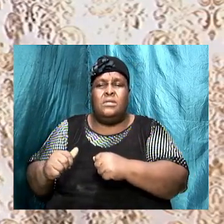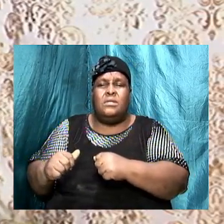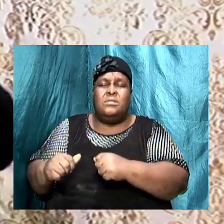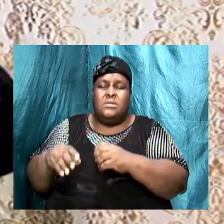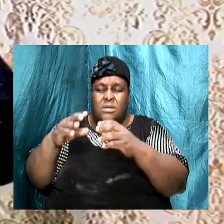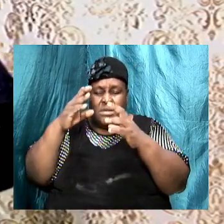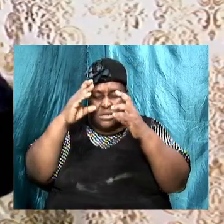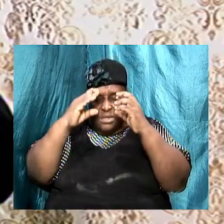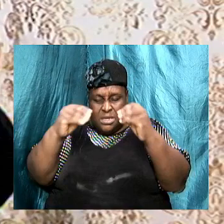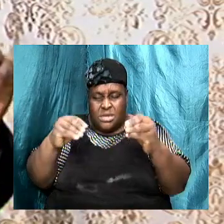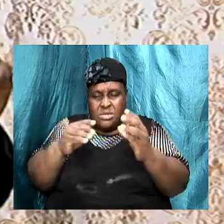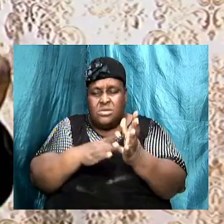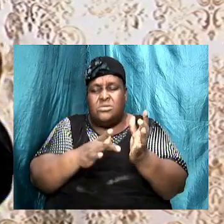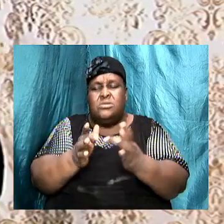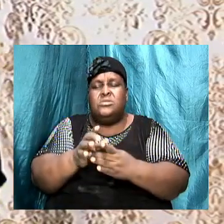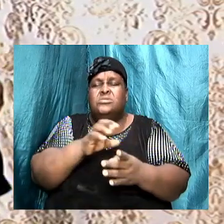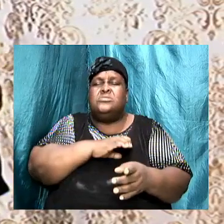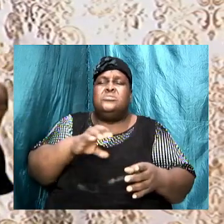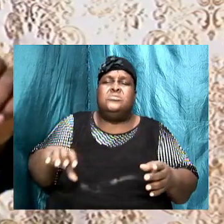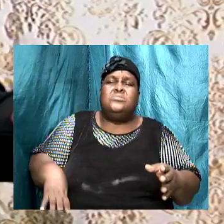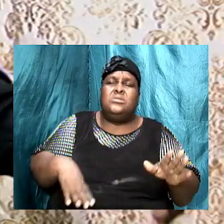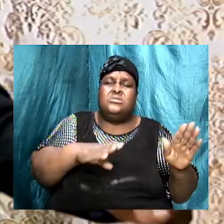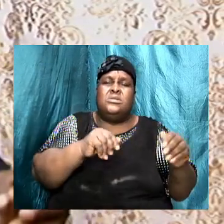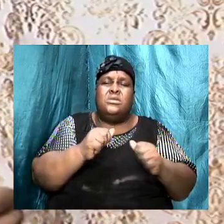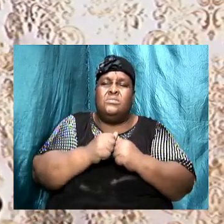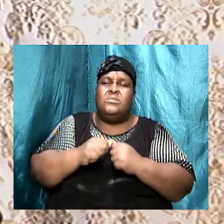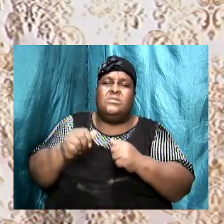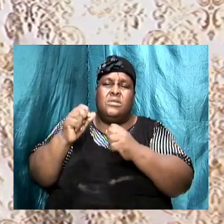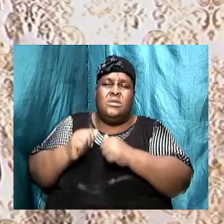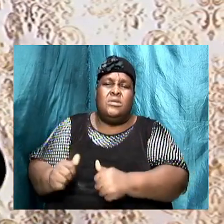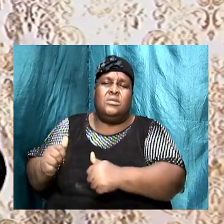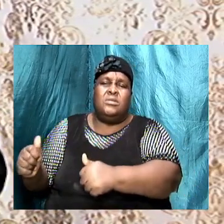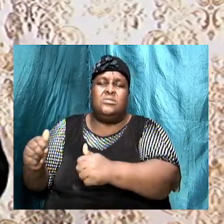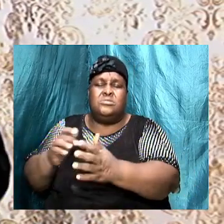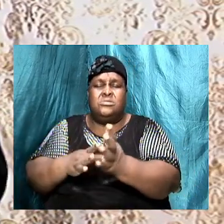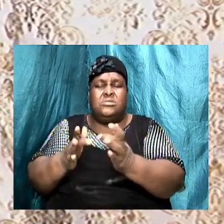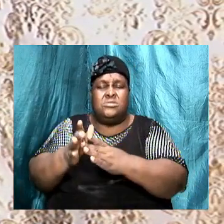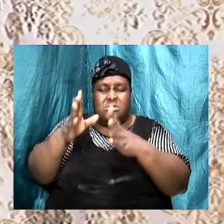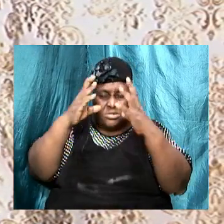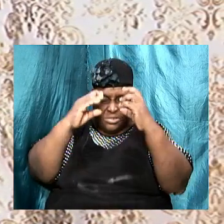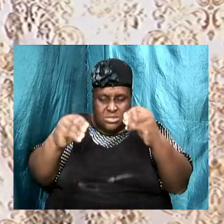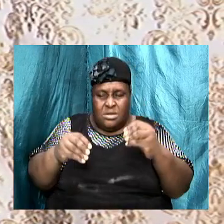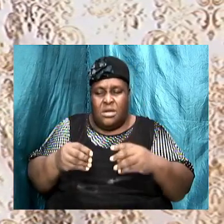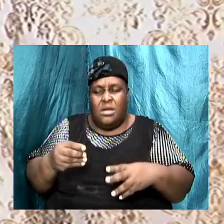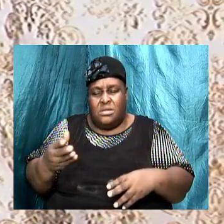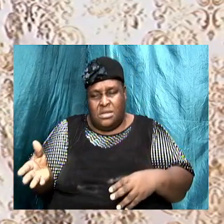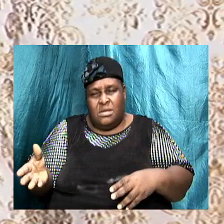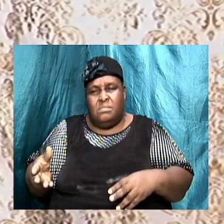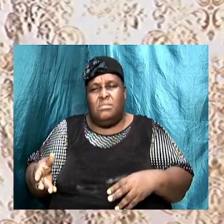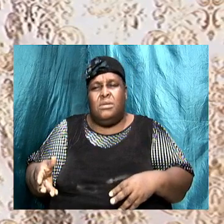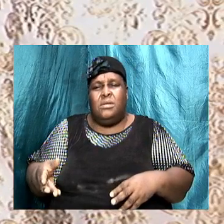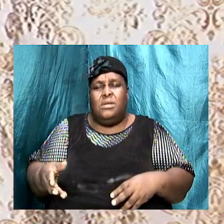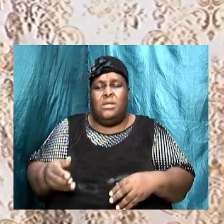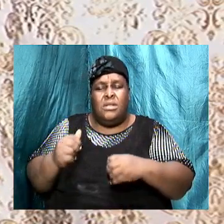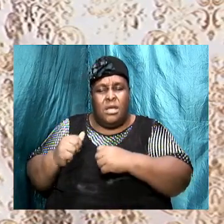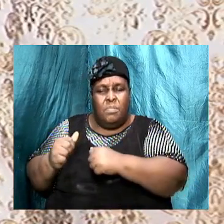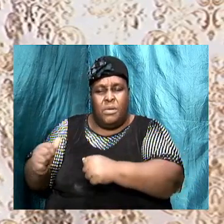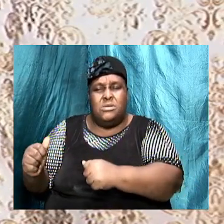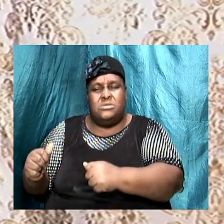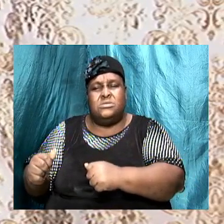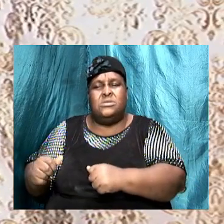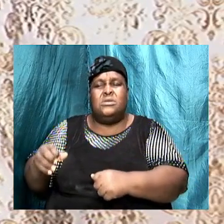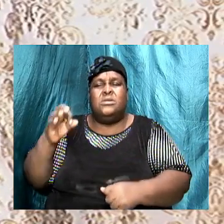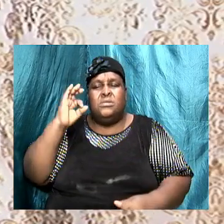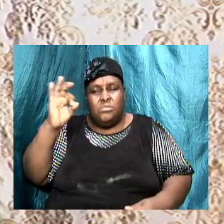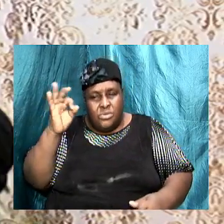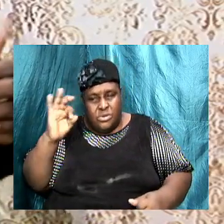apostles, what Jesus did, taught them, and these men now pass it down to us. And when we